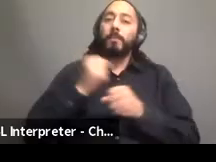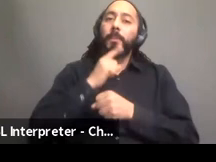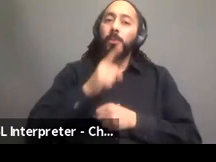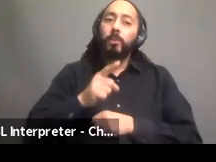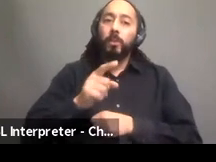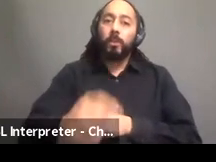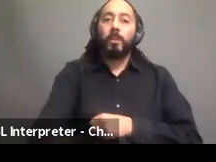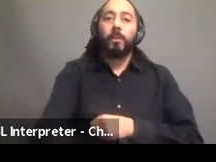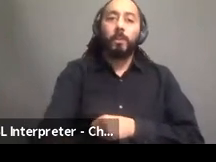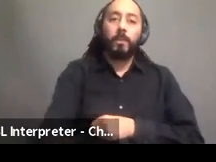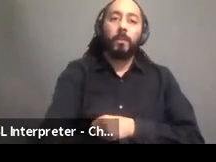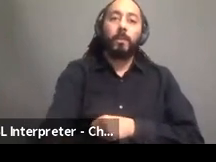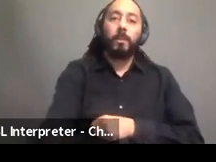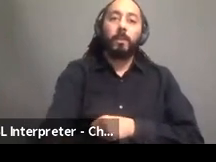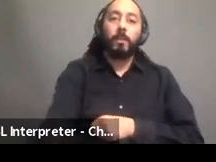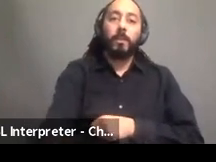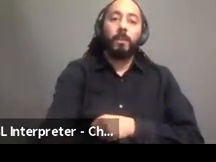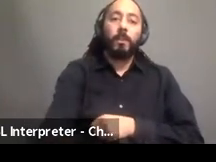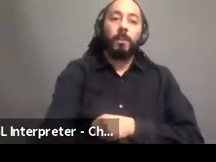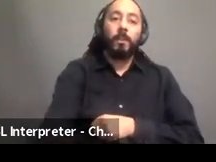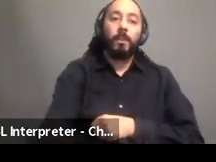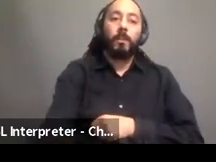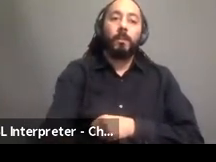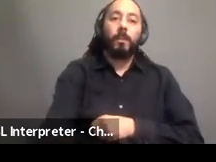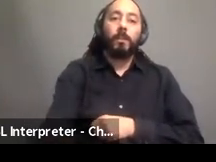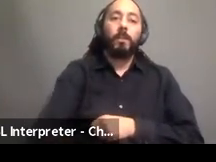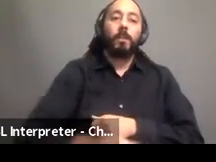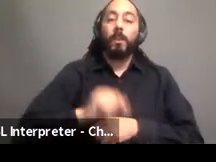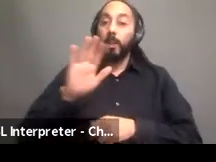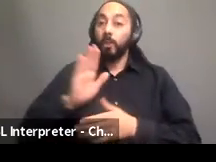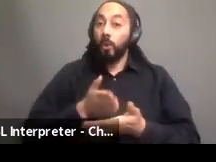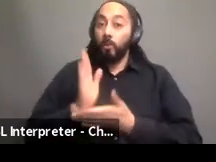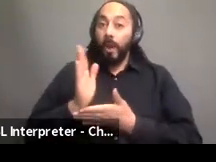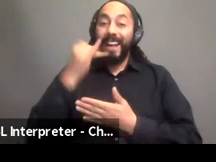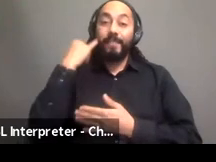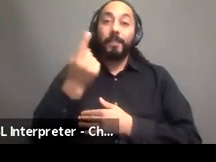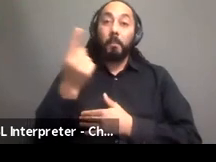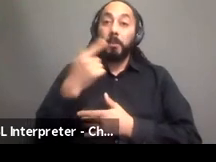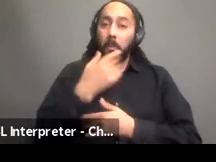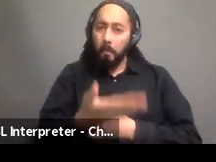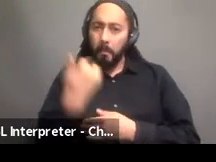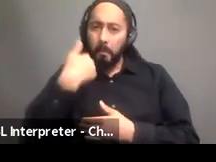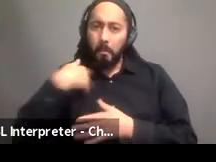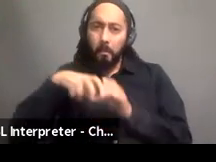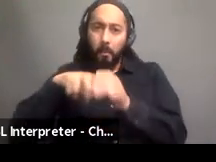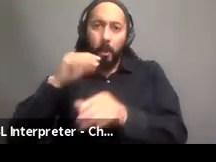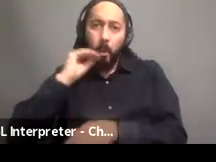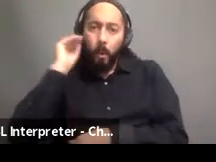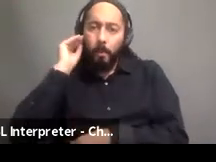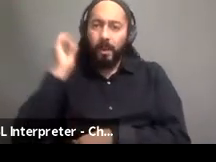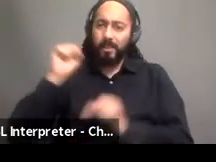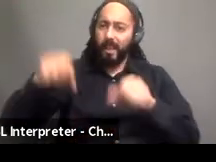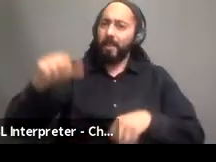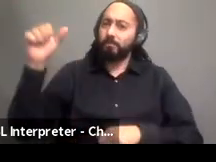your rights to refuse a ride home from someone, for example, to also refuse to answer questions that make